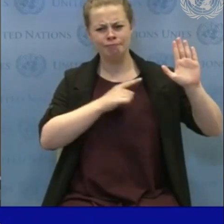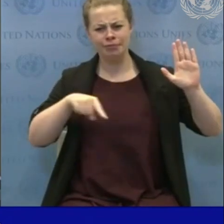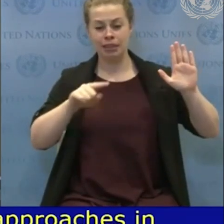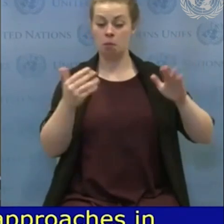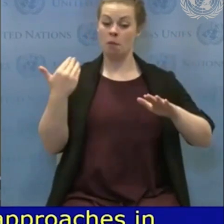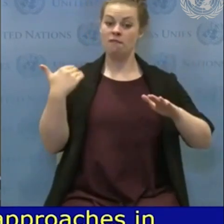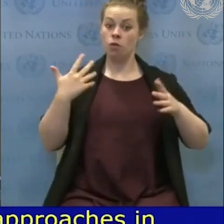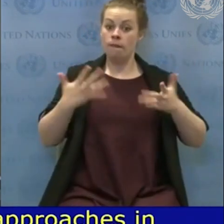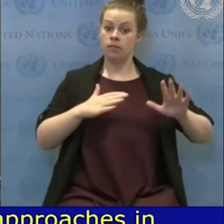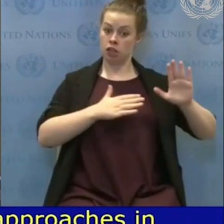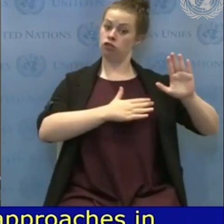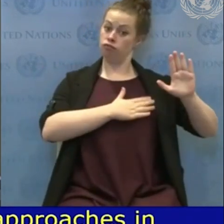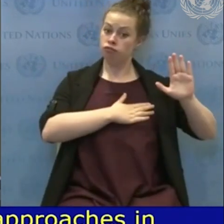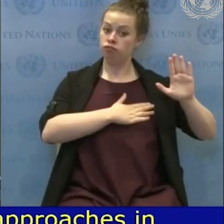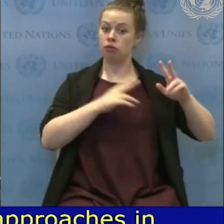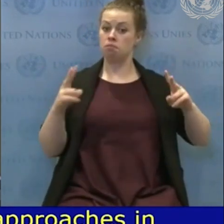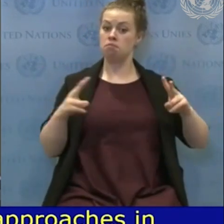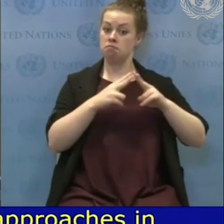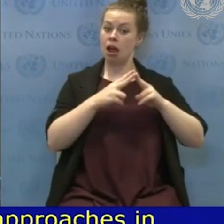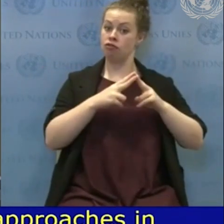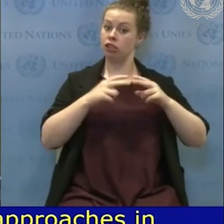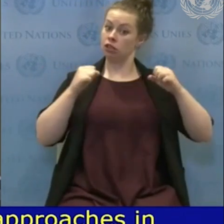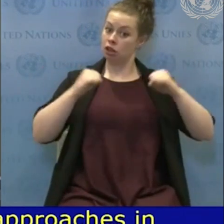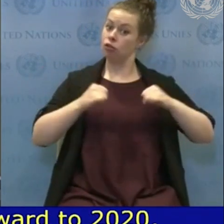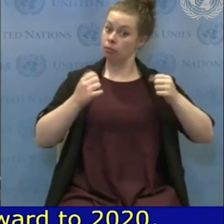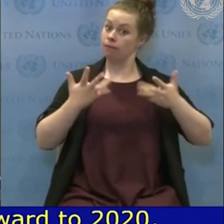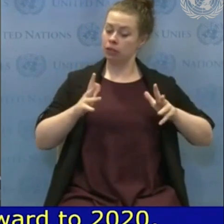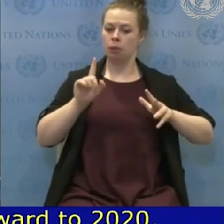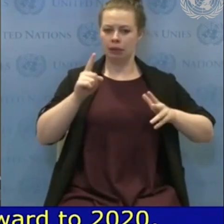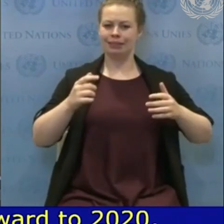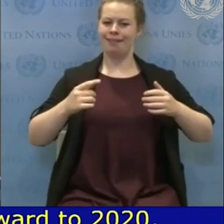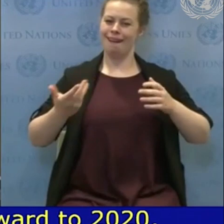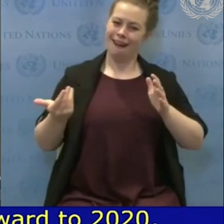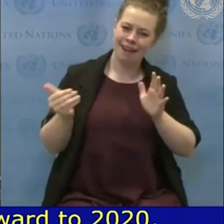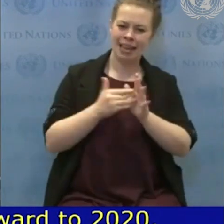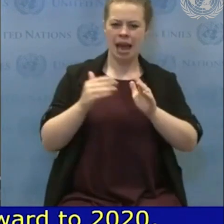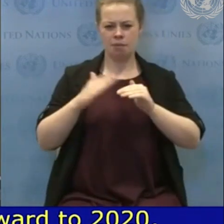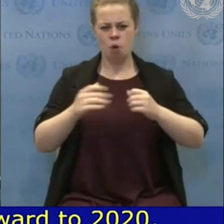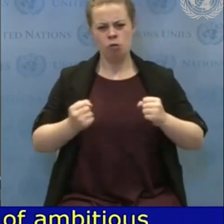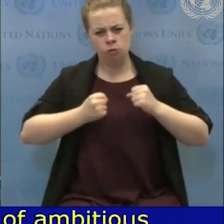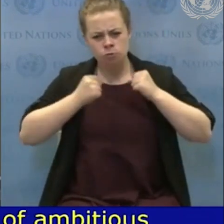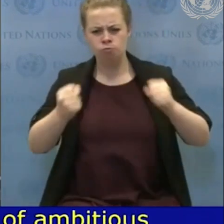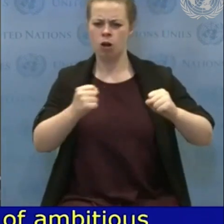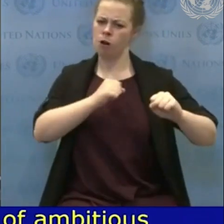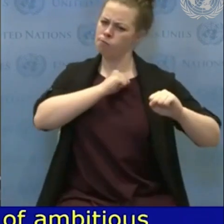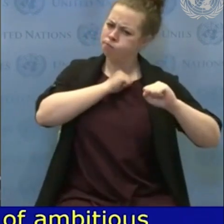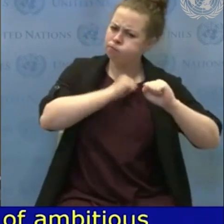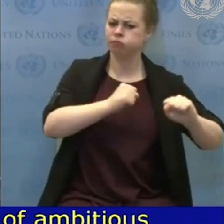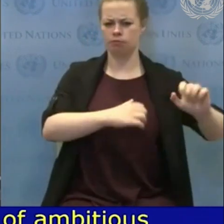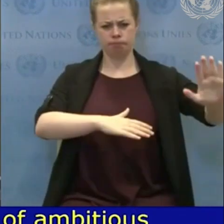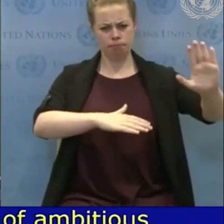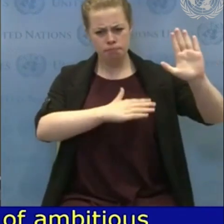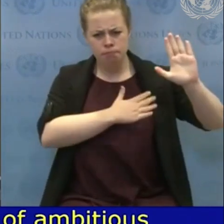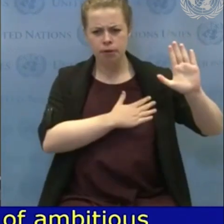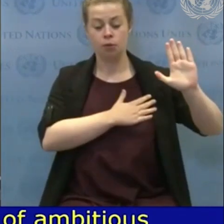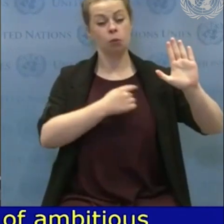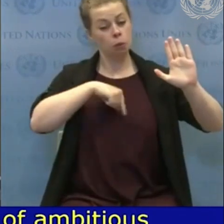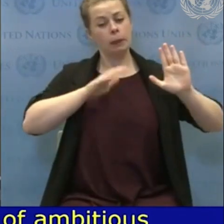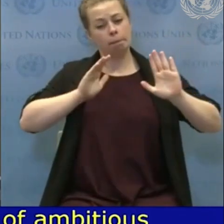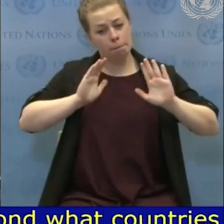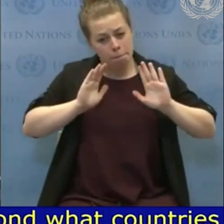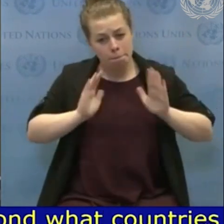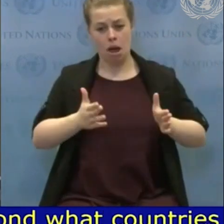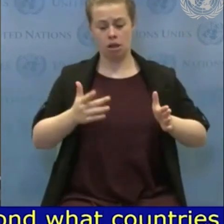committed to in the Paris Agreement, countries must show bold leadership to tackle this emergency and set ourselves on a path for a